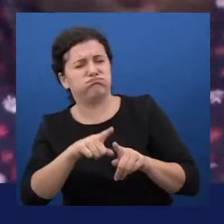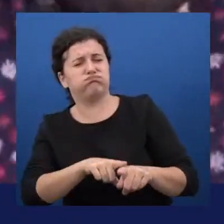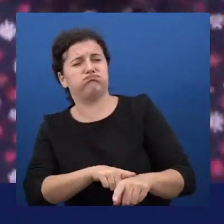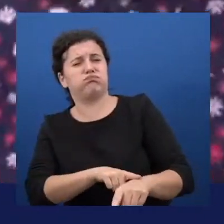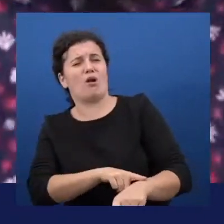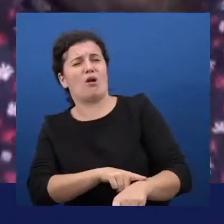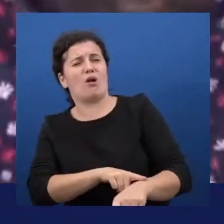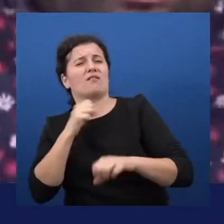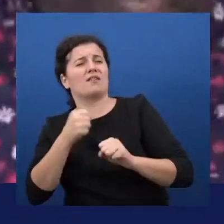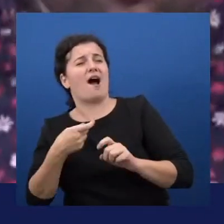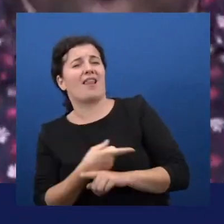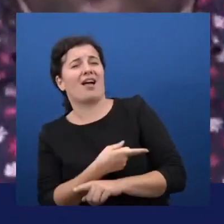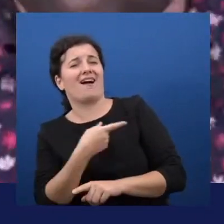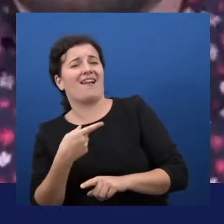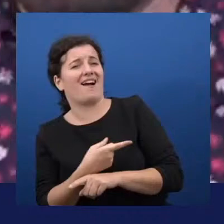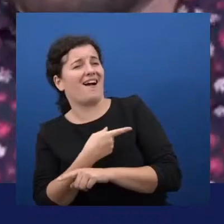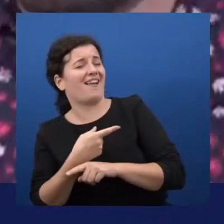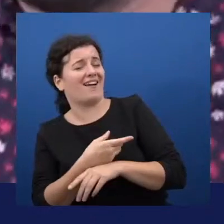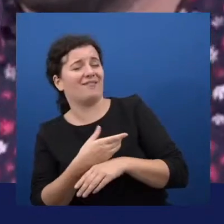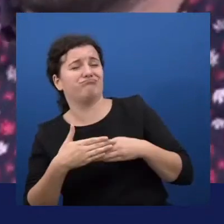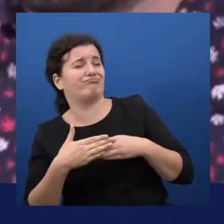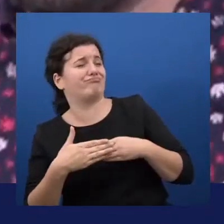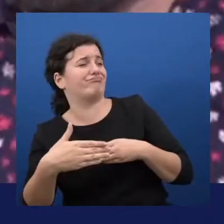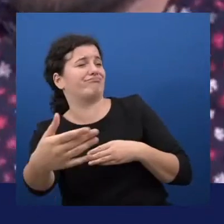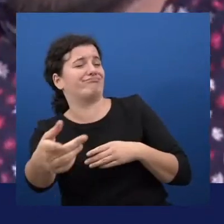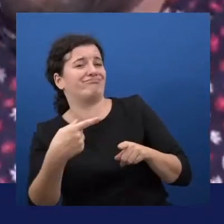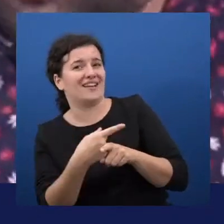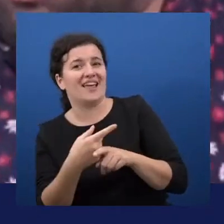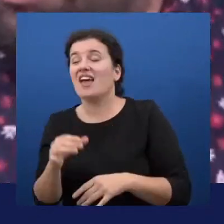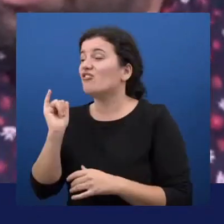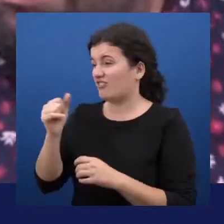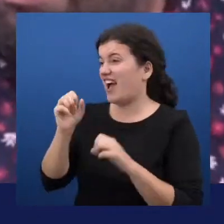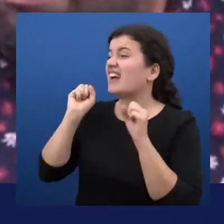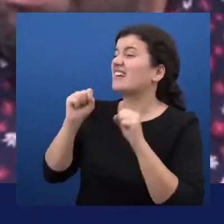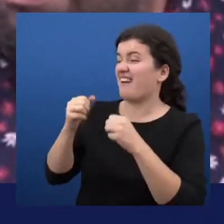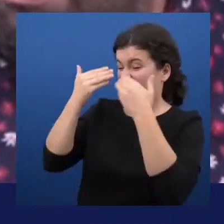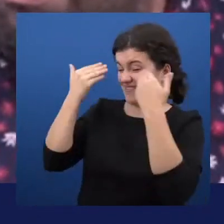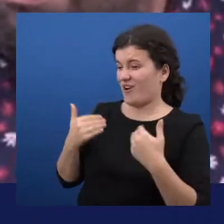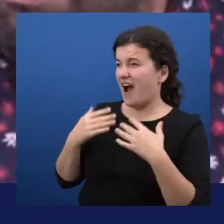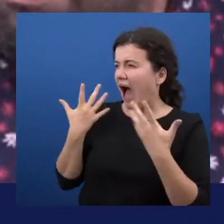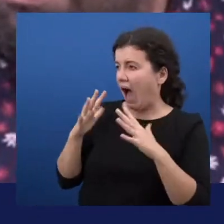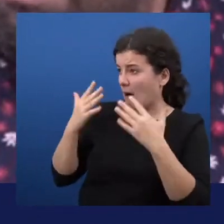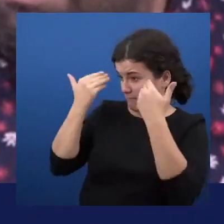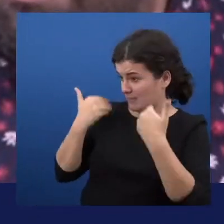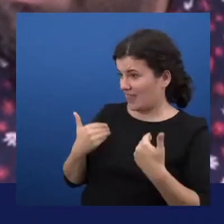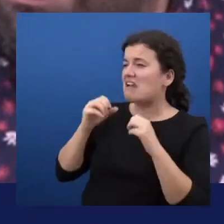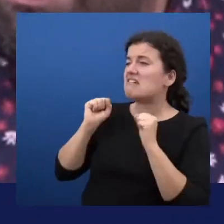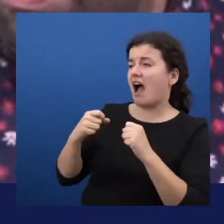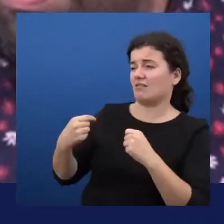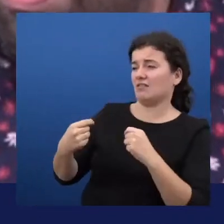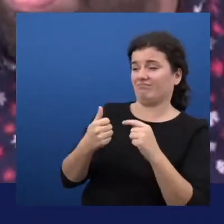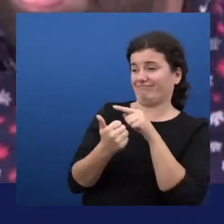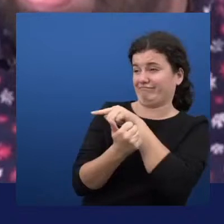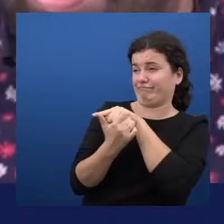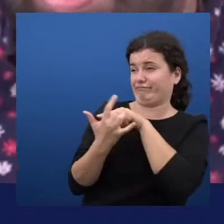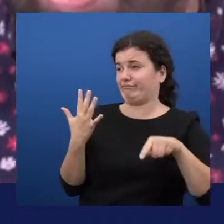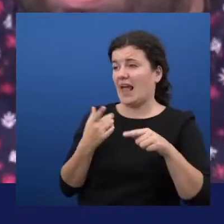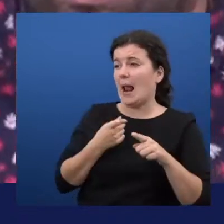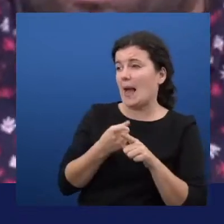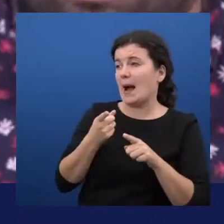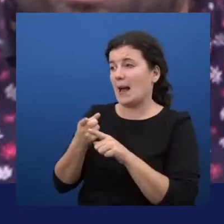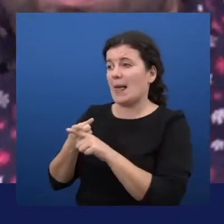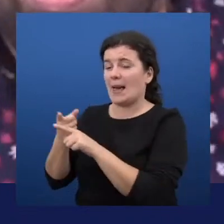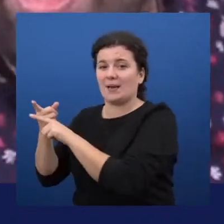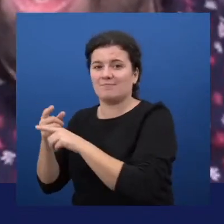endlessly, really. That's right. There is endless things to tease me about. It's true. And I have to Very say, true. in this case, since my sound is really